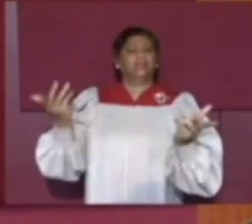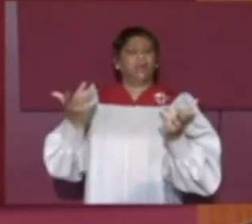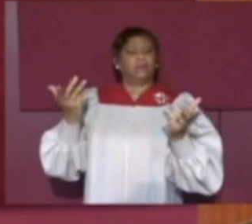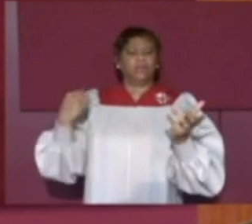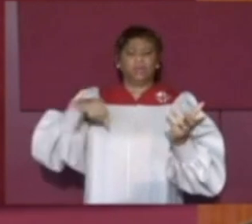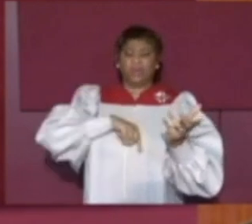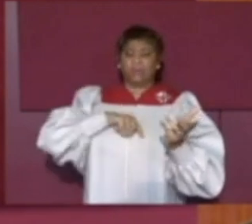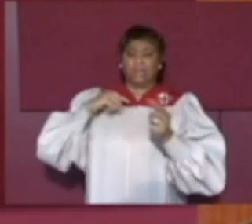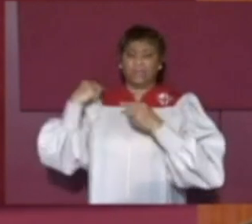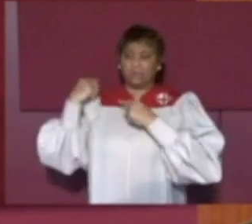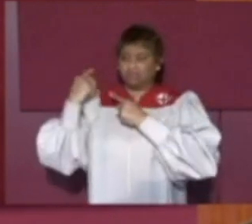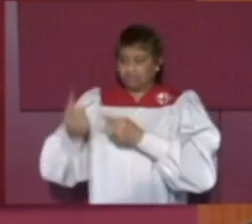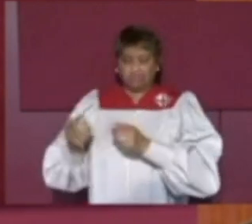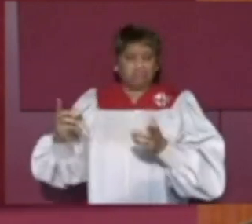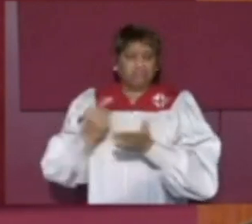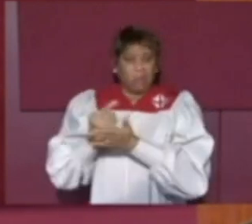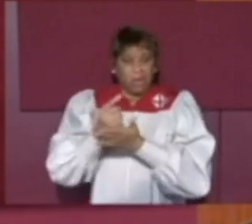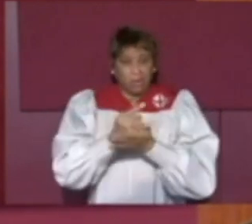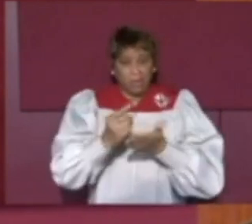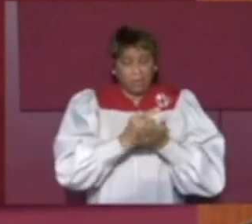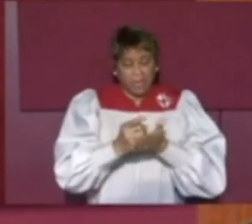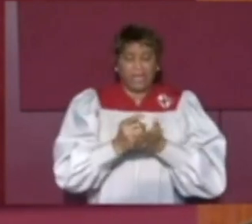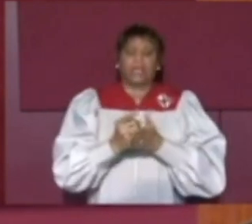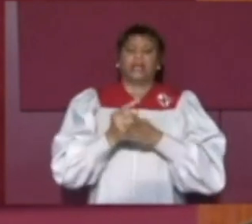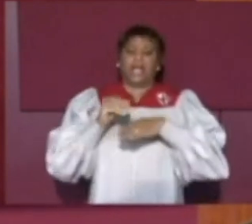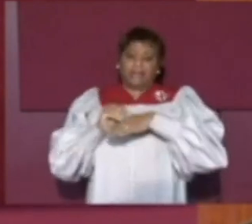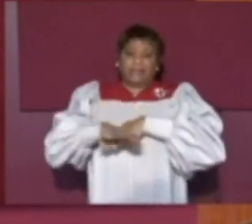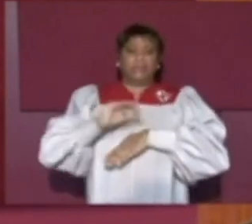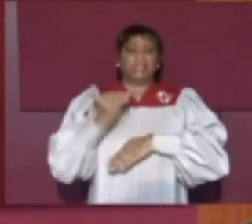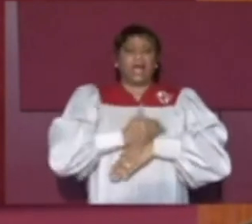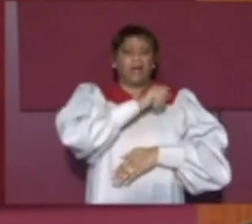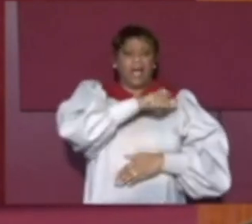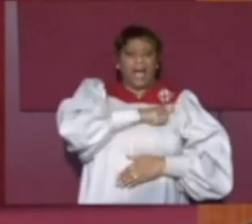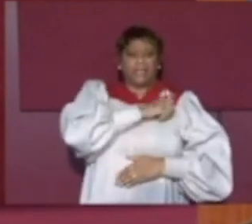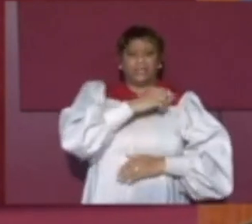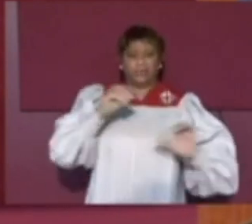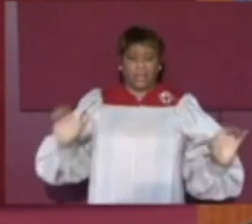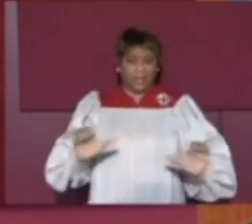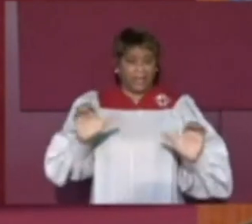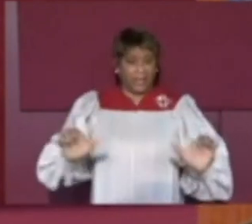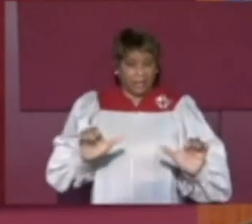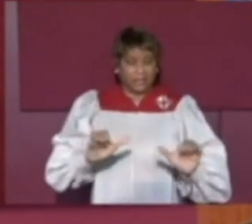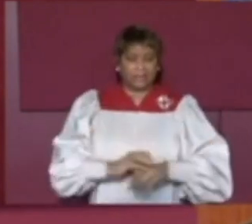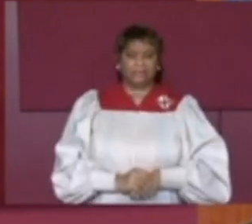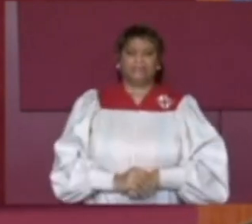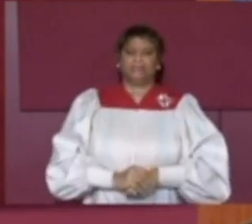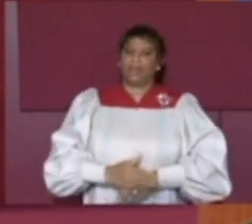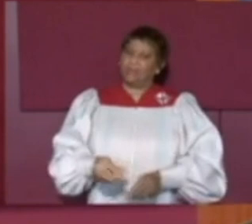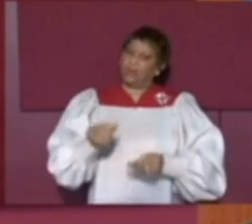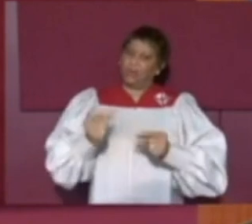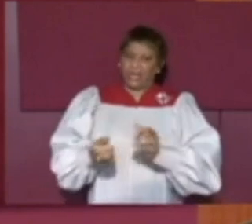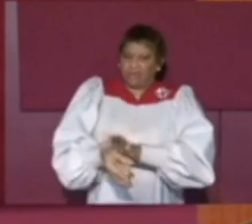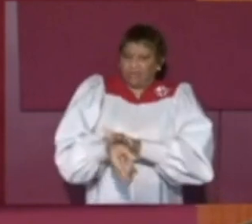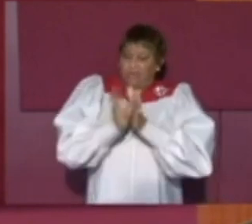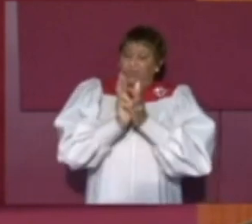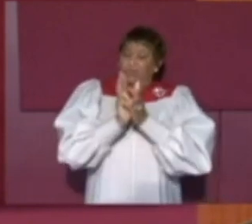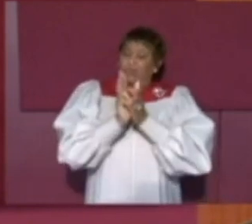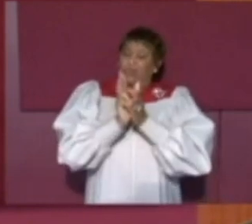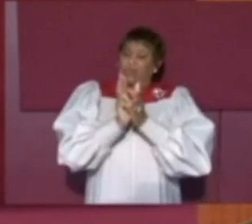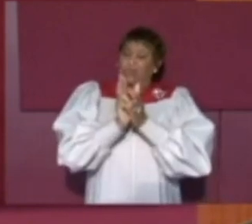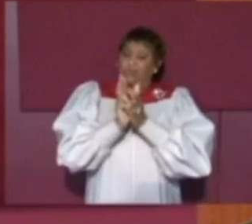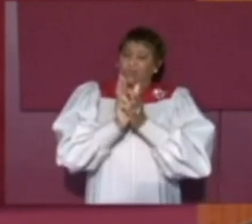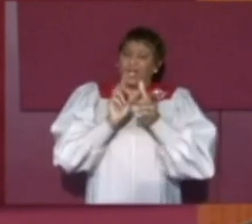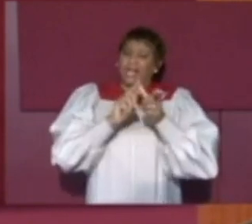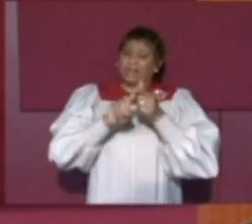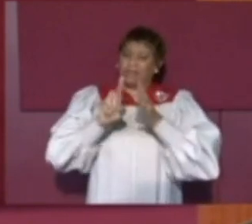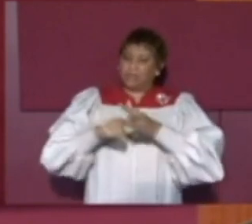doing week by week is trying to shape our attitude and our actions. And I'm just going to go very quickly through the review tonight to get